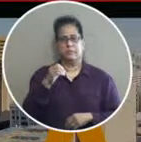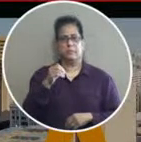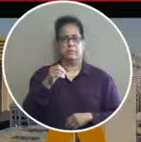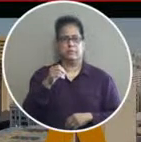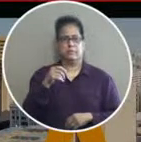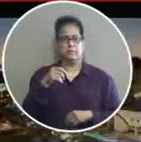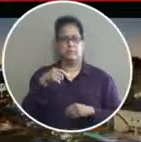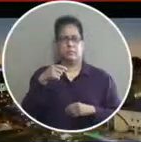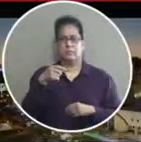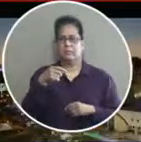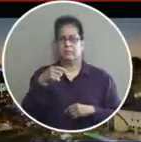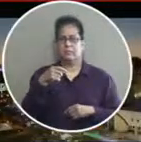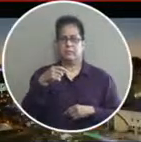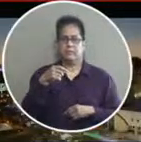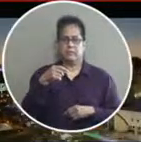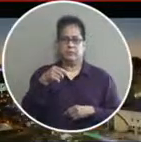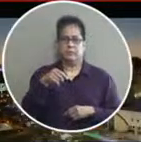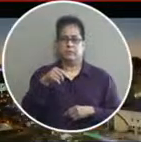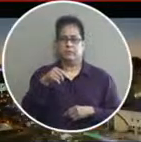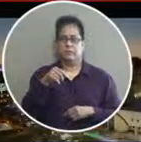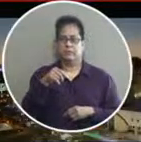Next slide, please.